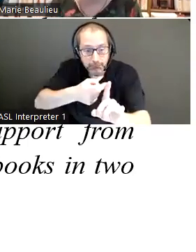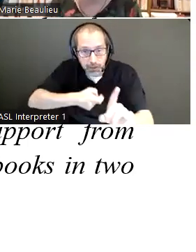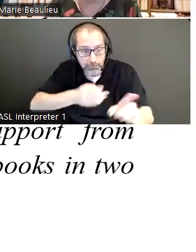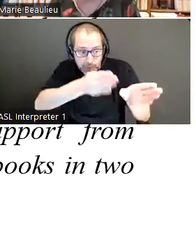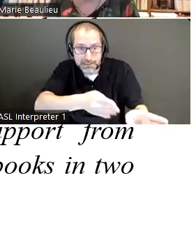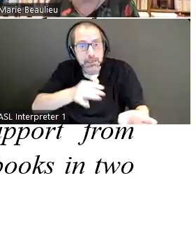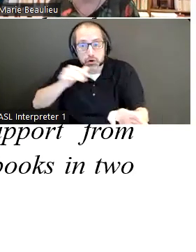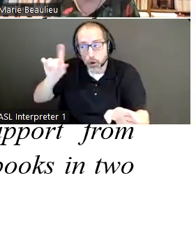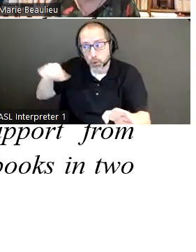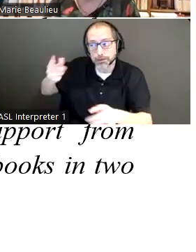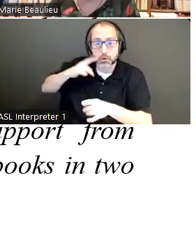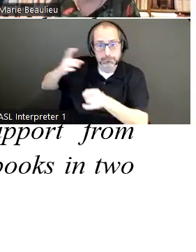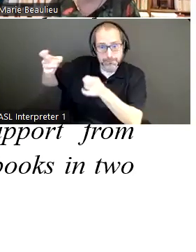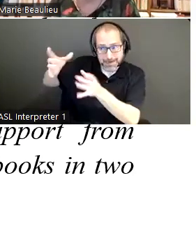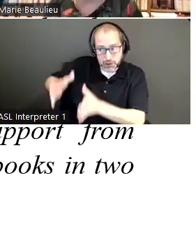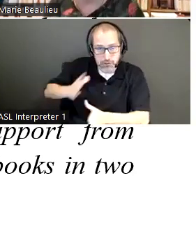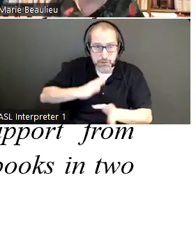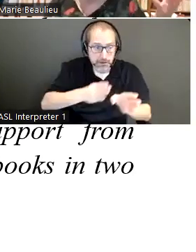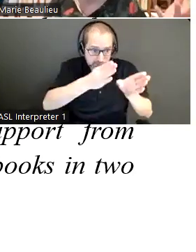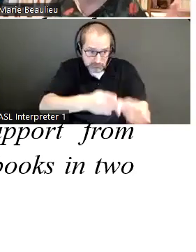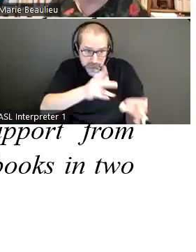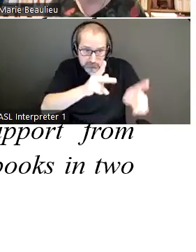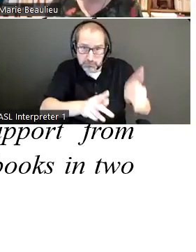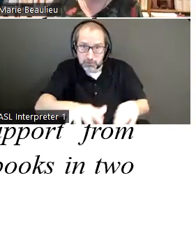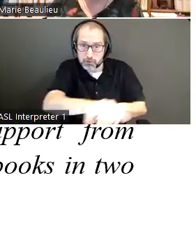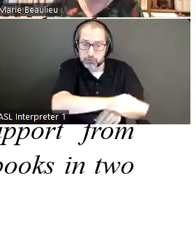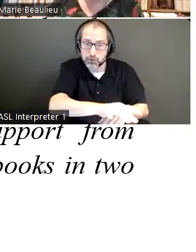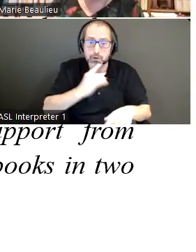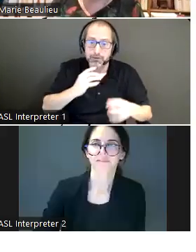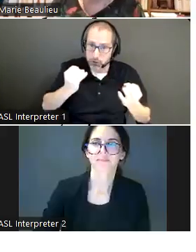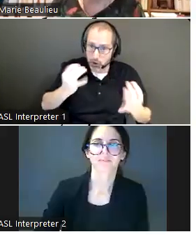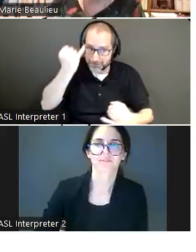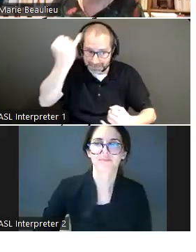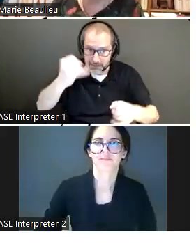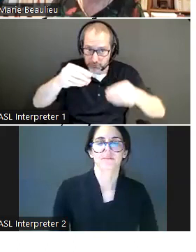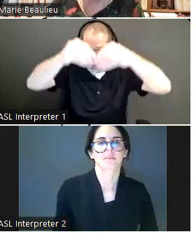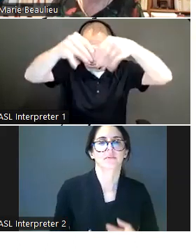manager thing. Actually, there's a lot of room for bottom-up activities.